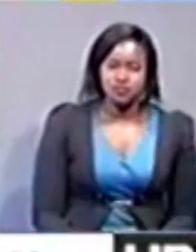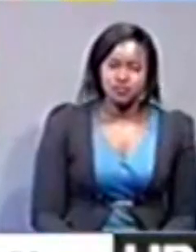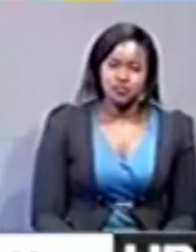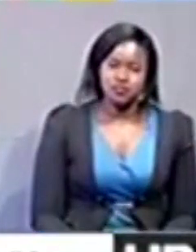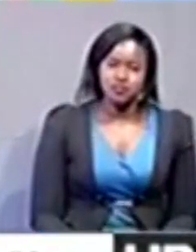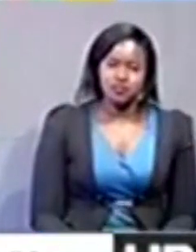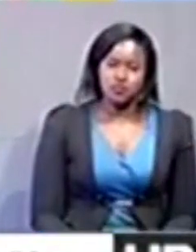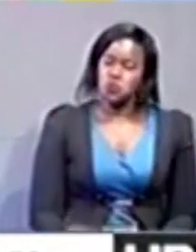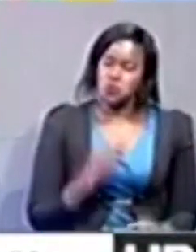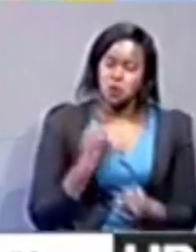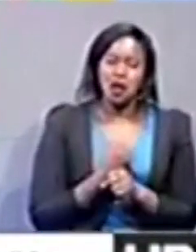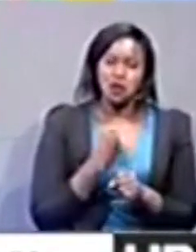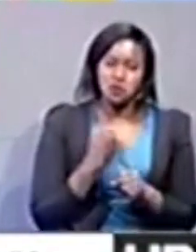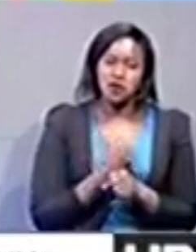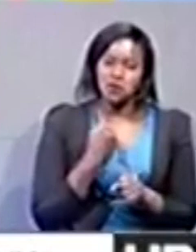omulimu.